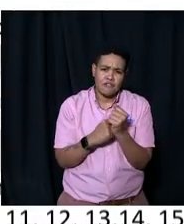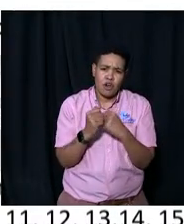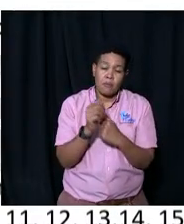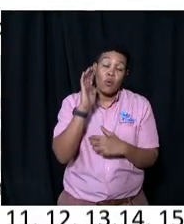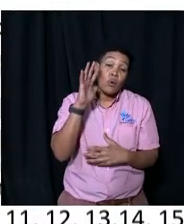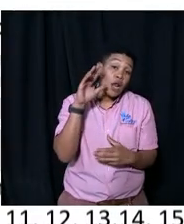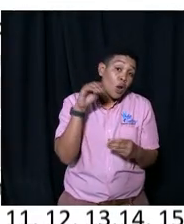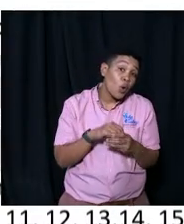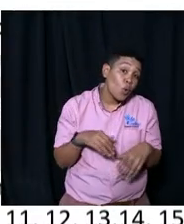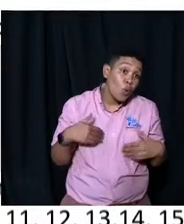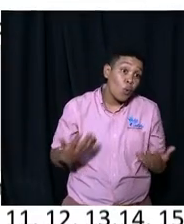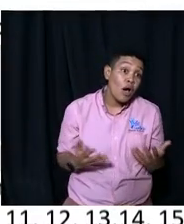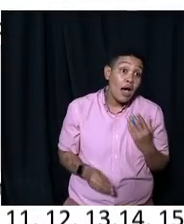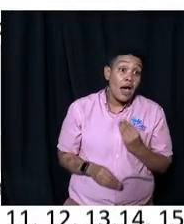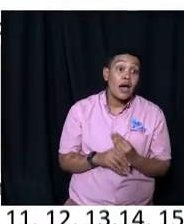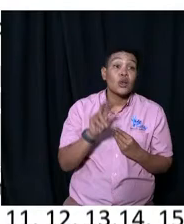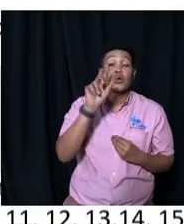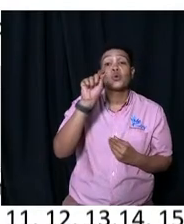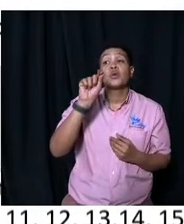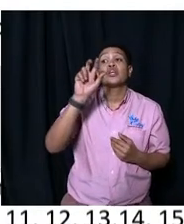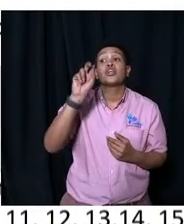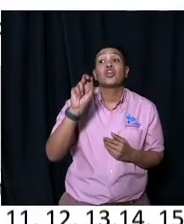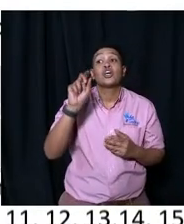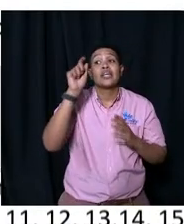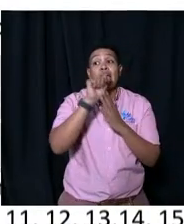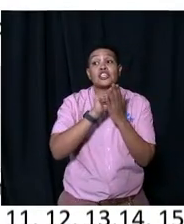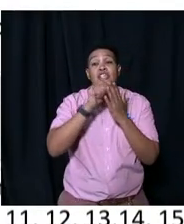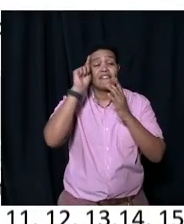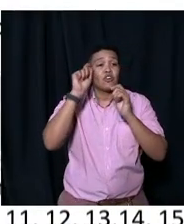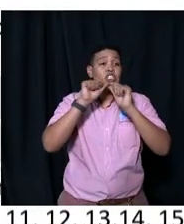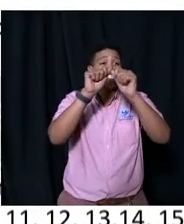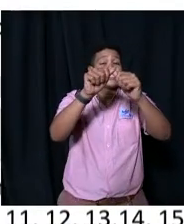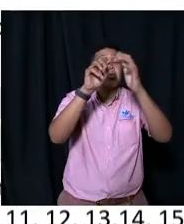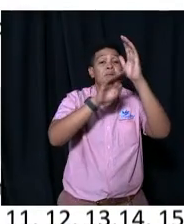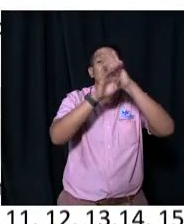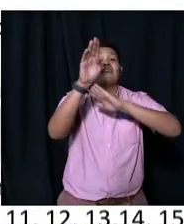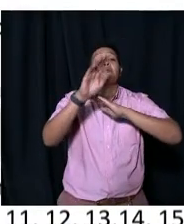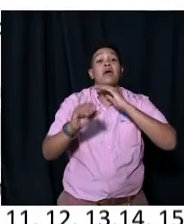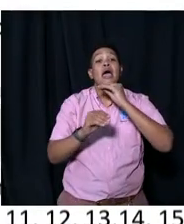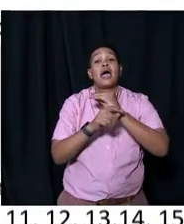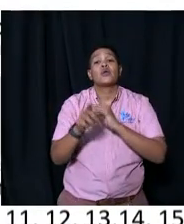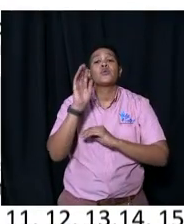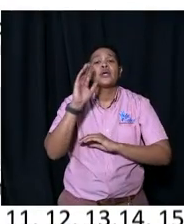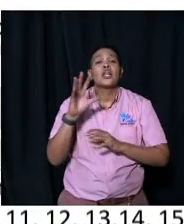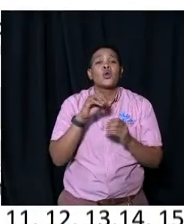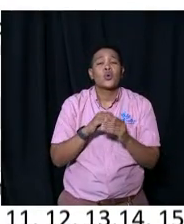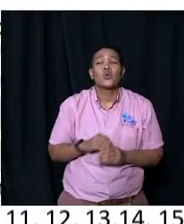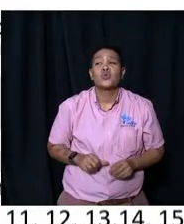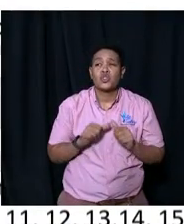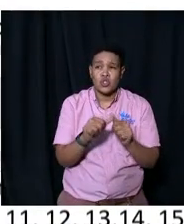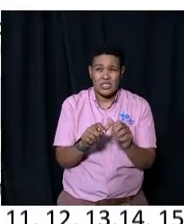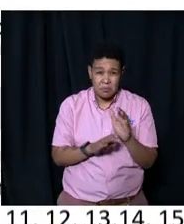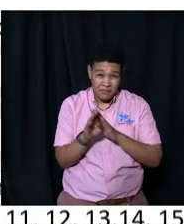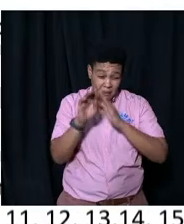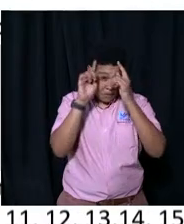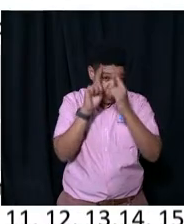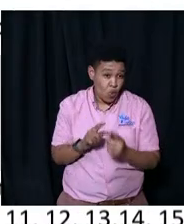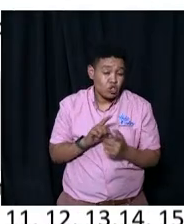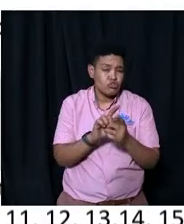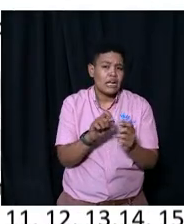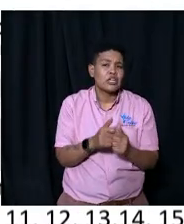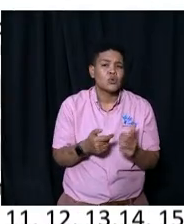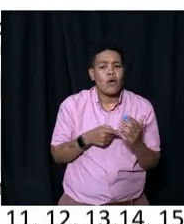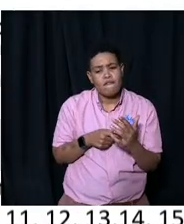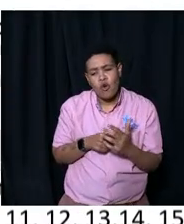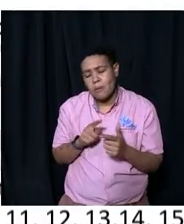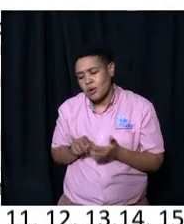would include, of course, the 2030 Agenda for Sustainable Development. And these would include the Sustainable Development Goals related to